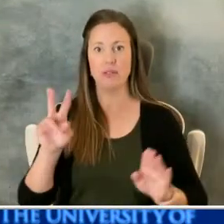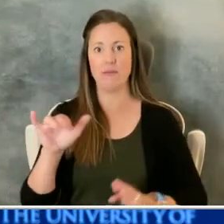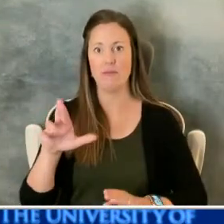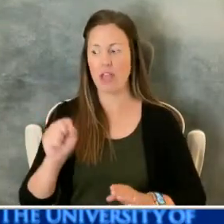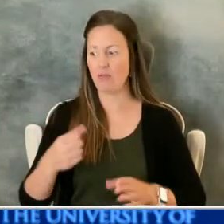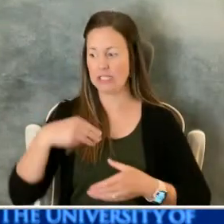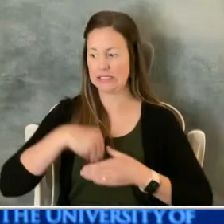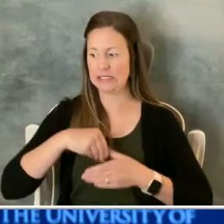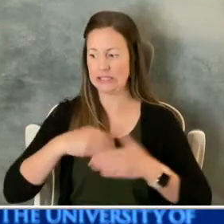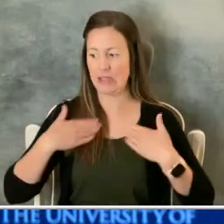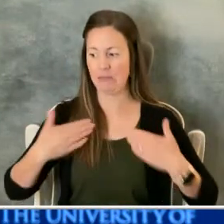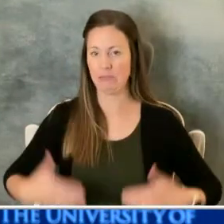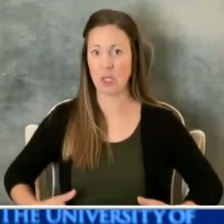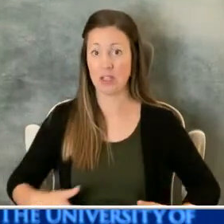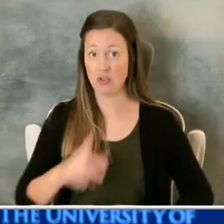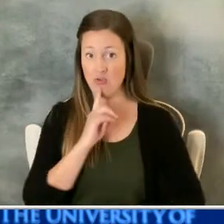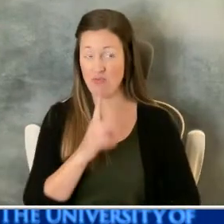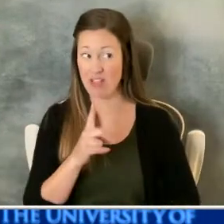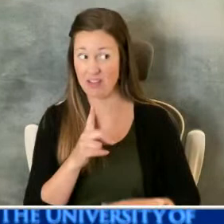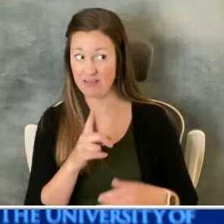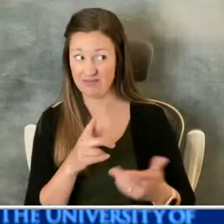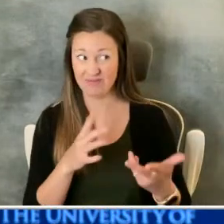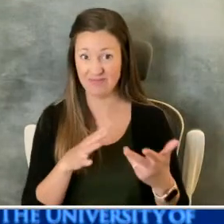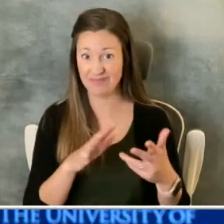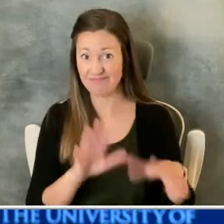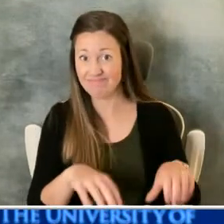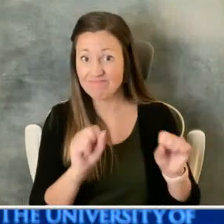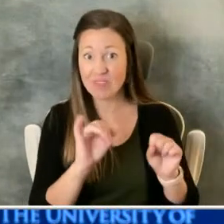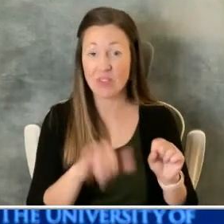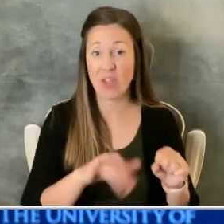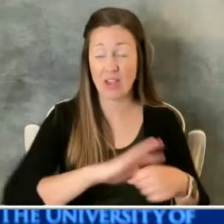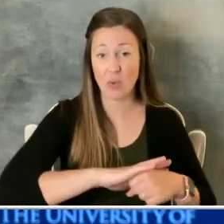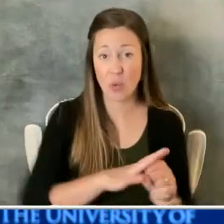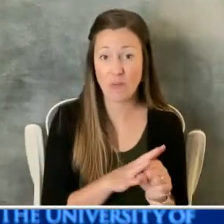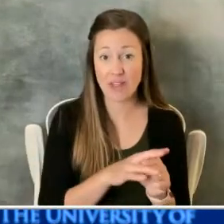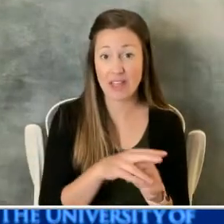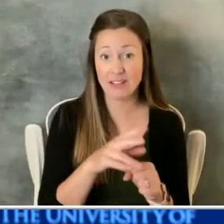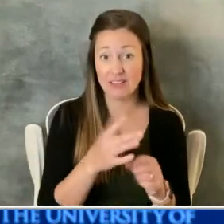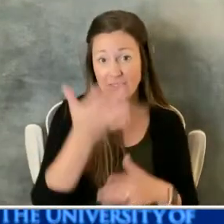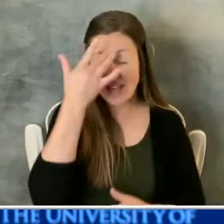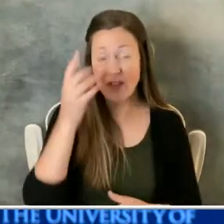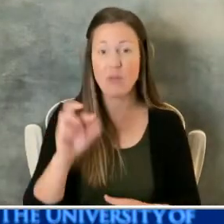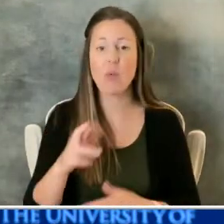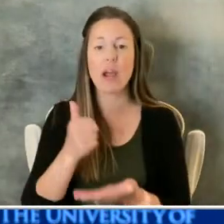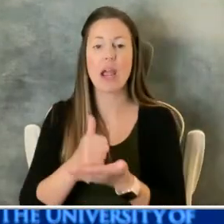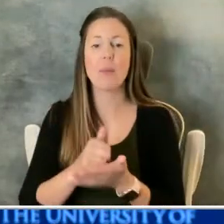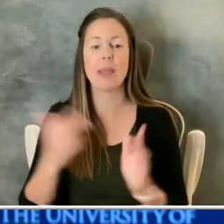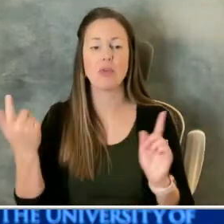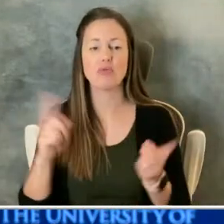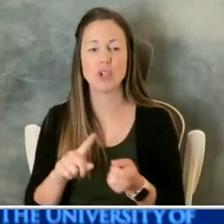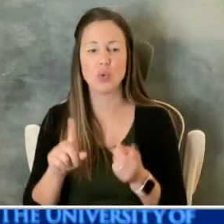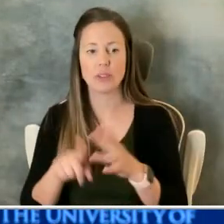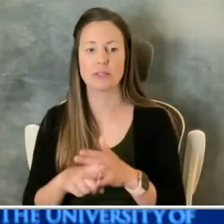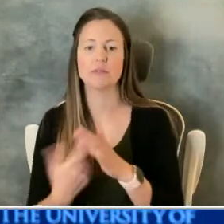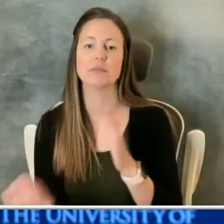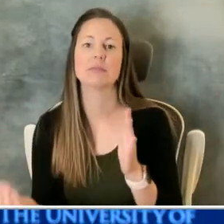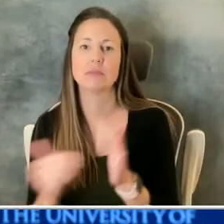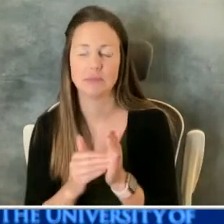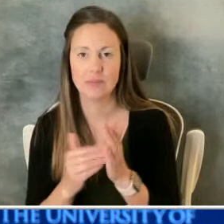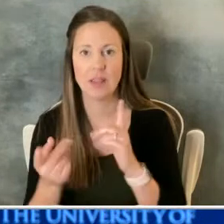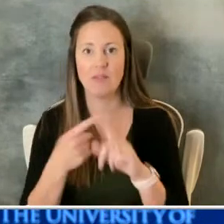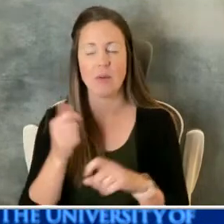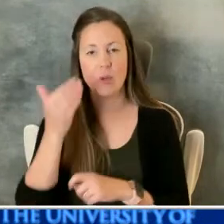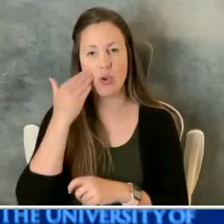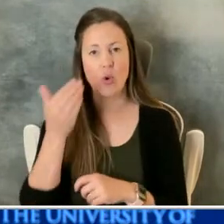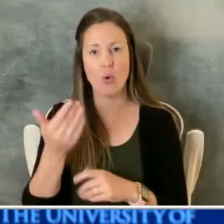the SARS-CoV-2 viruses, or is it helping to reduce the reactivation of these known viruses that we carry in our